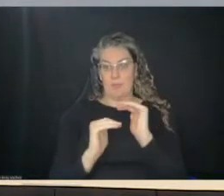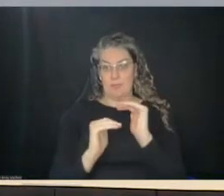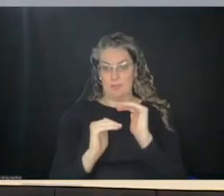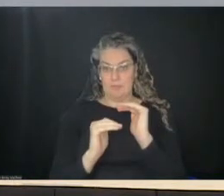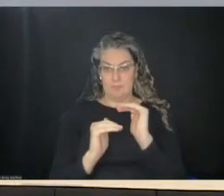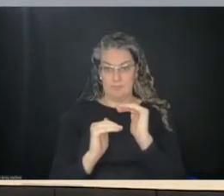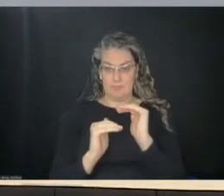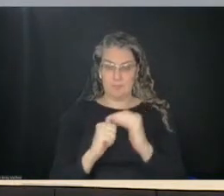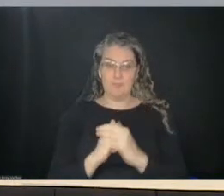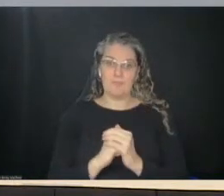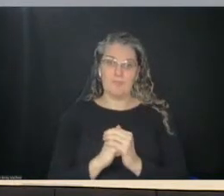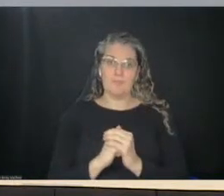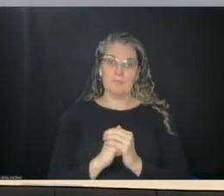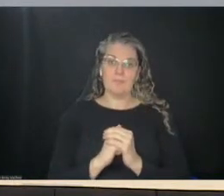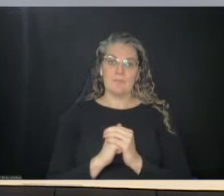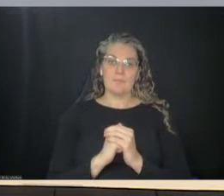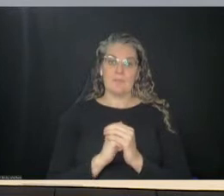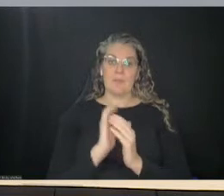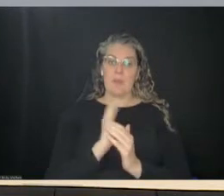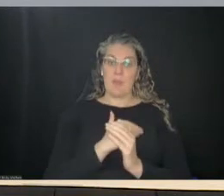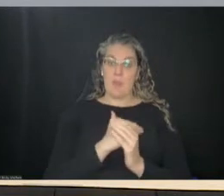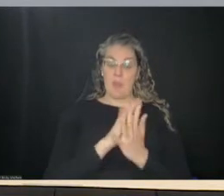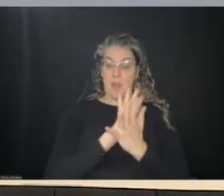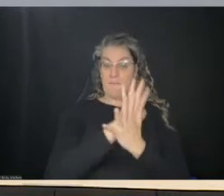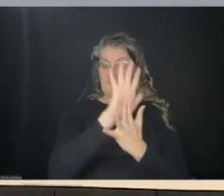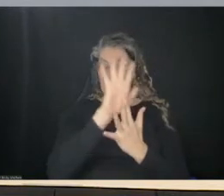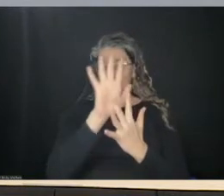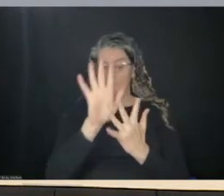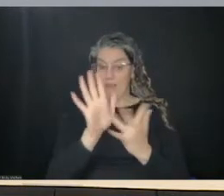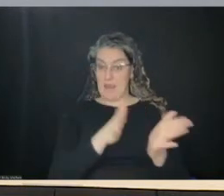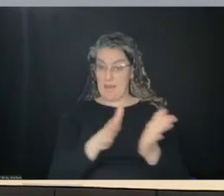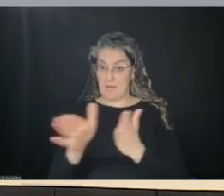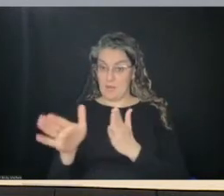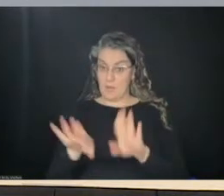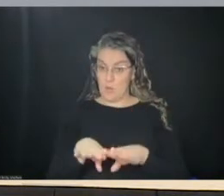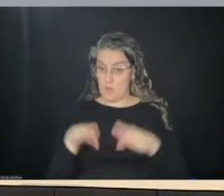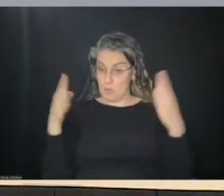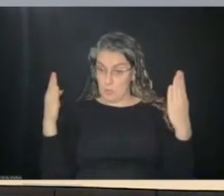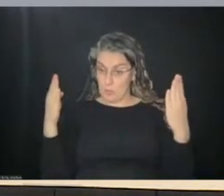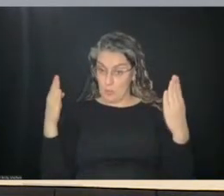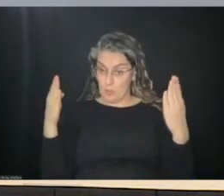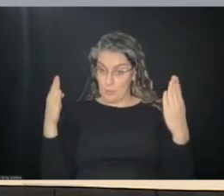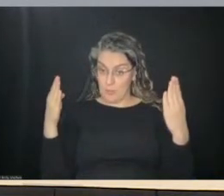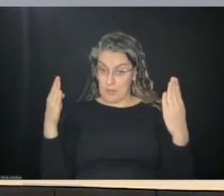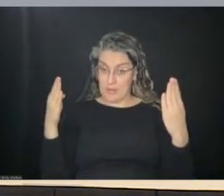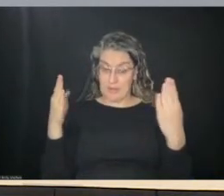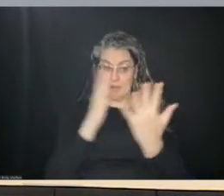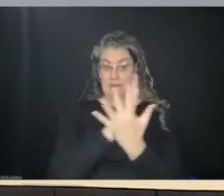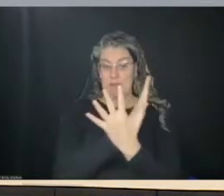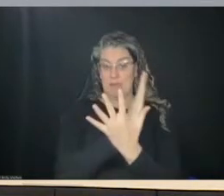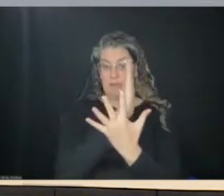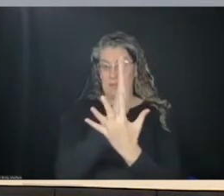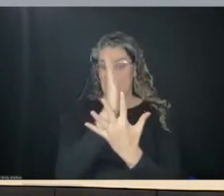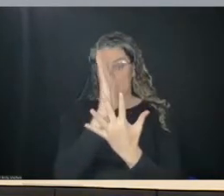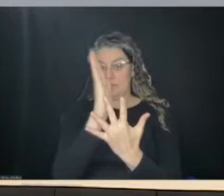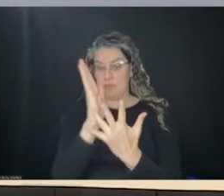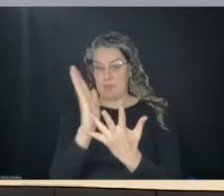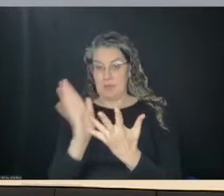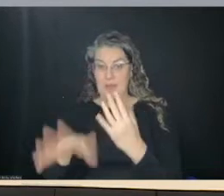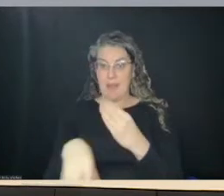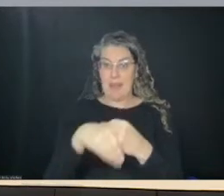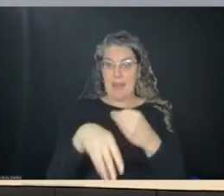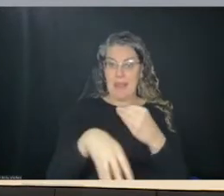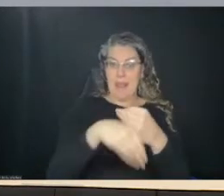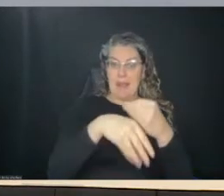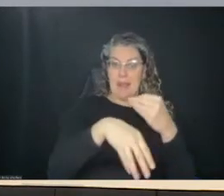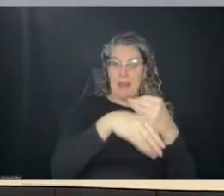The moving forward plan is a sign that we are well on our way to easing back to being able to do these and other activities that are near and dear